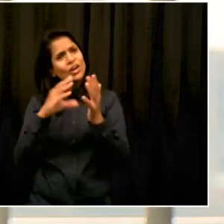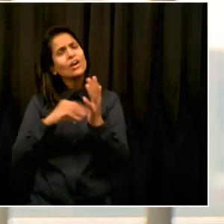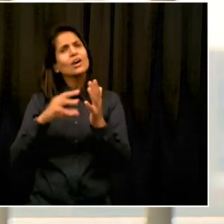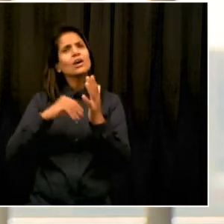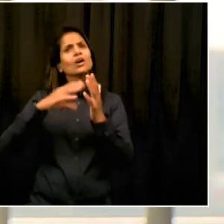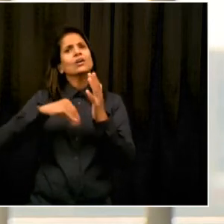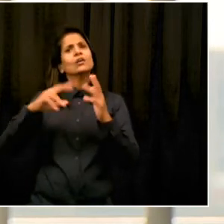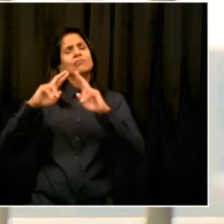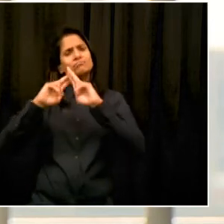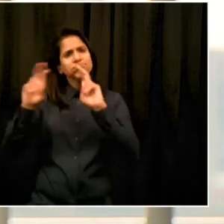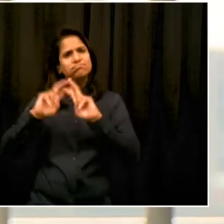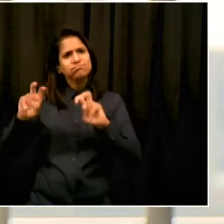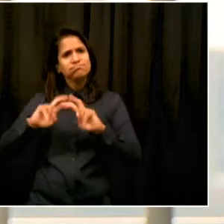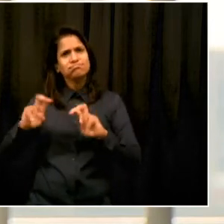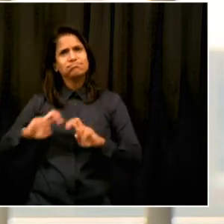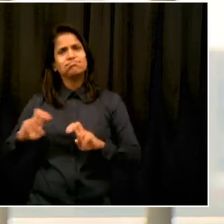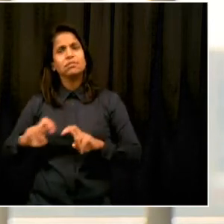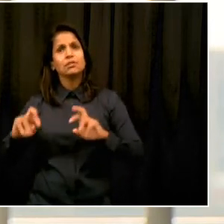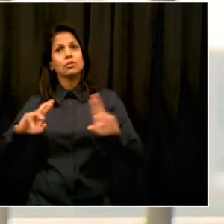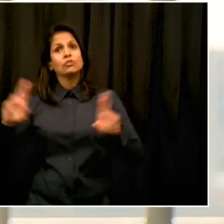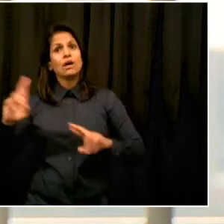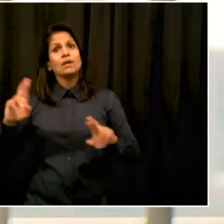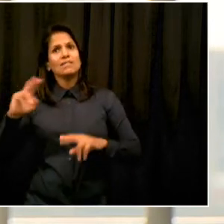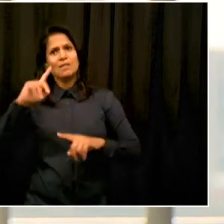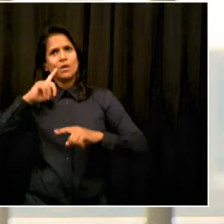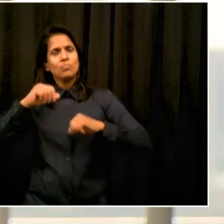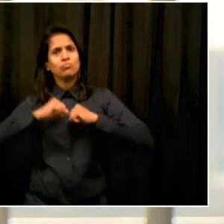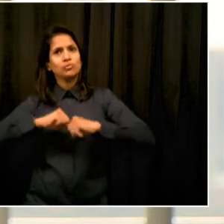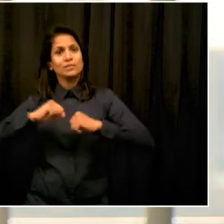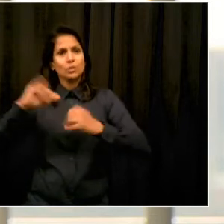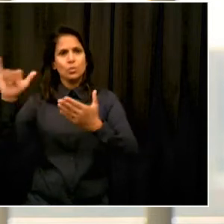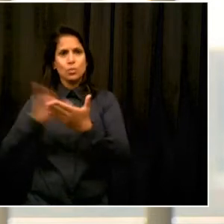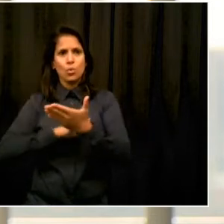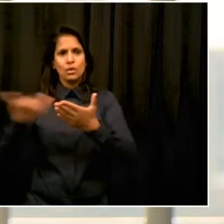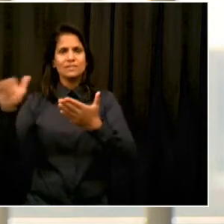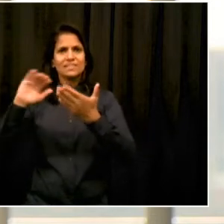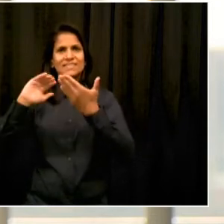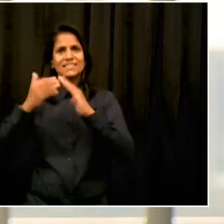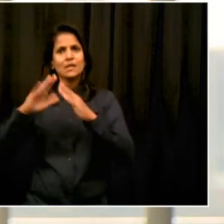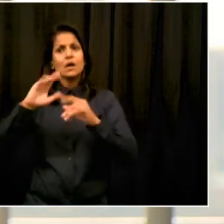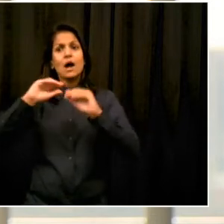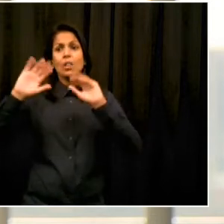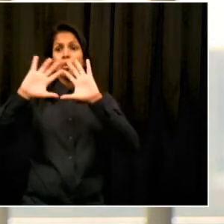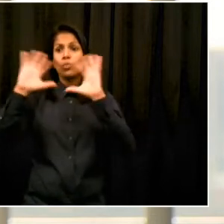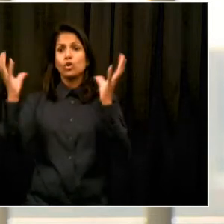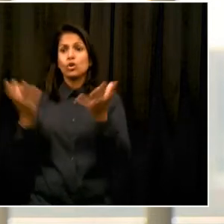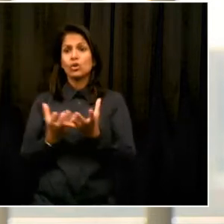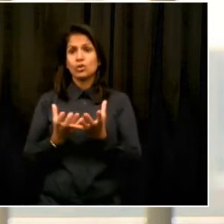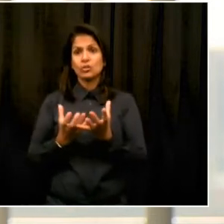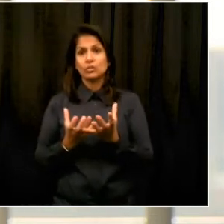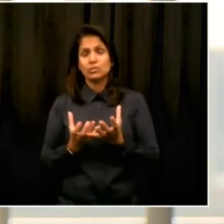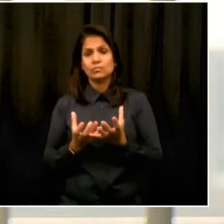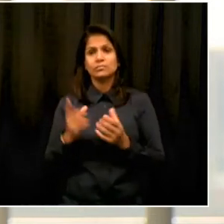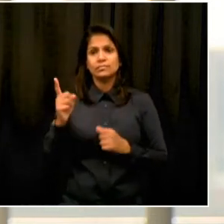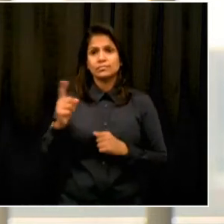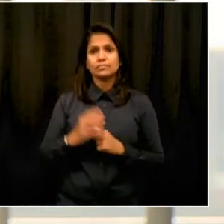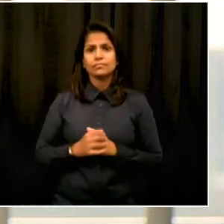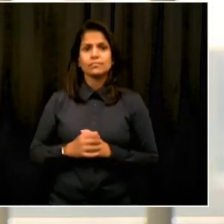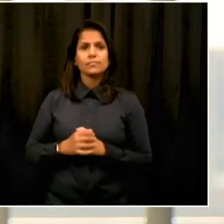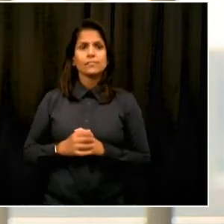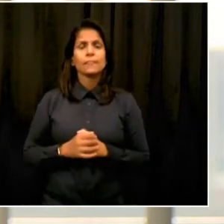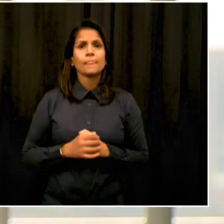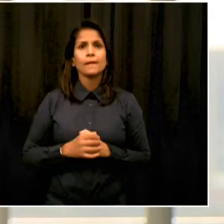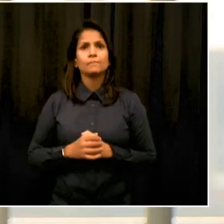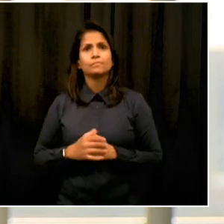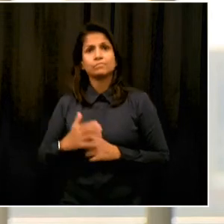and security of everyone around the world. And so I just want to close by saying I've had the tremendous honor to work, with the